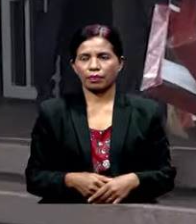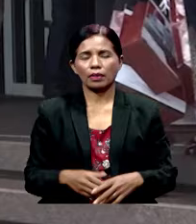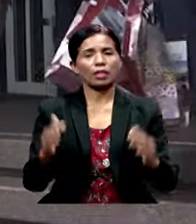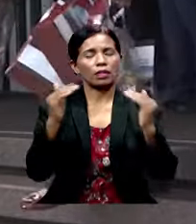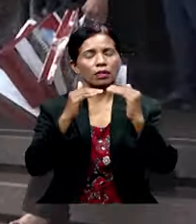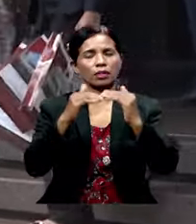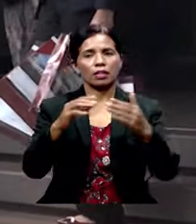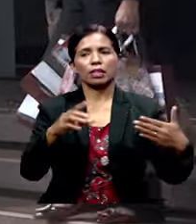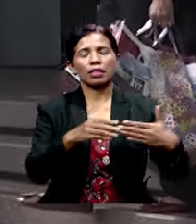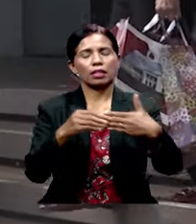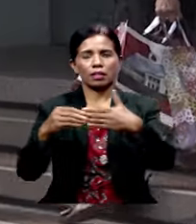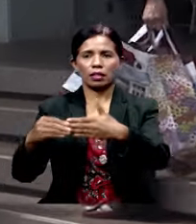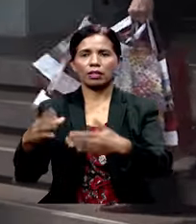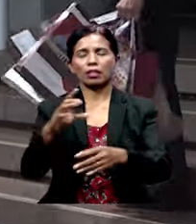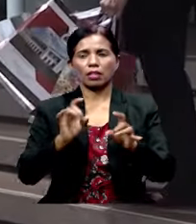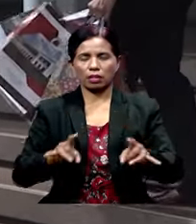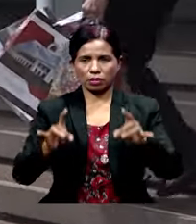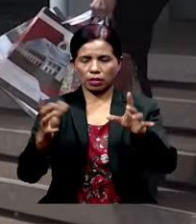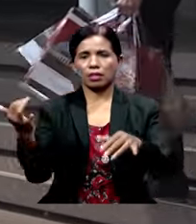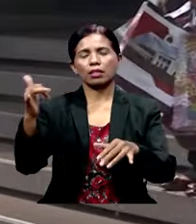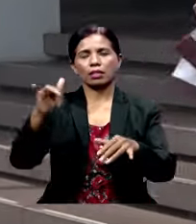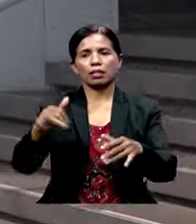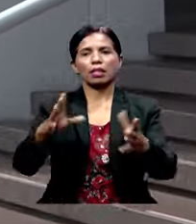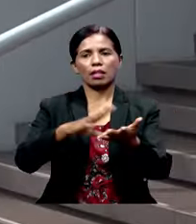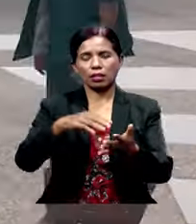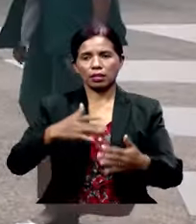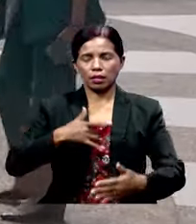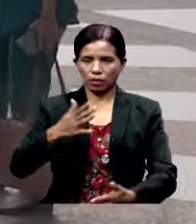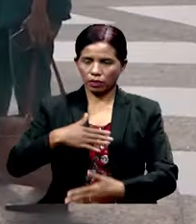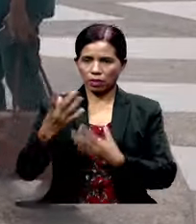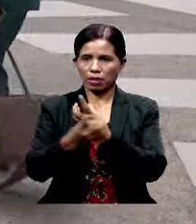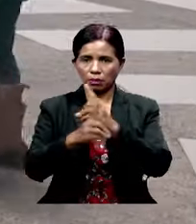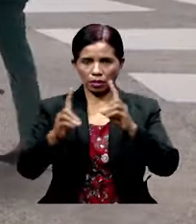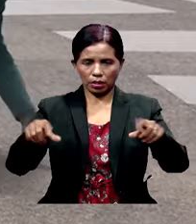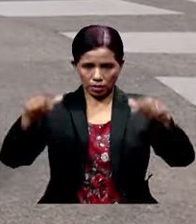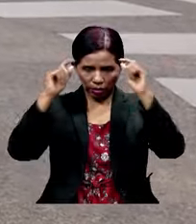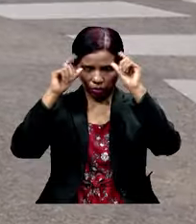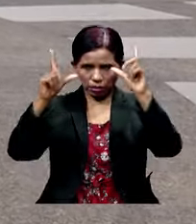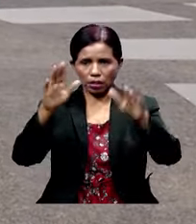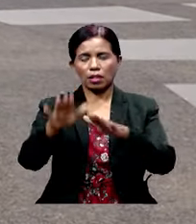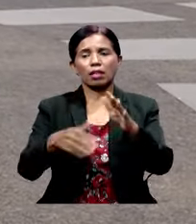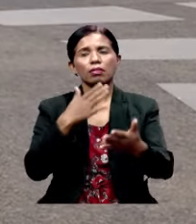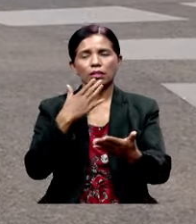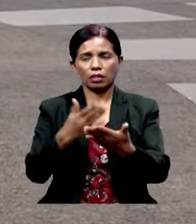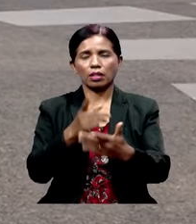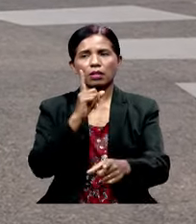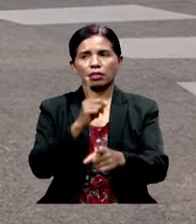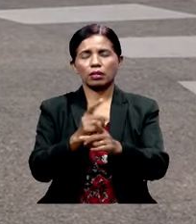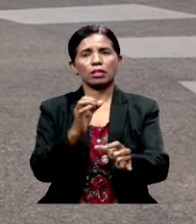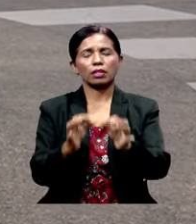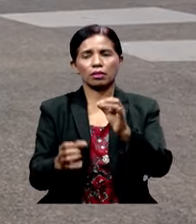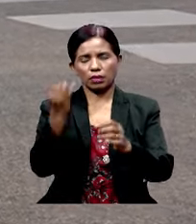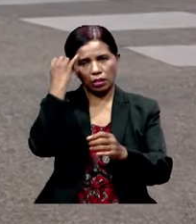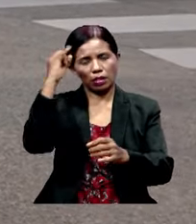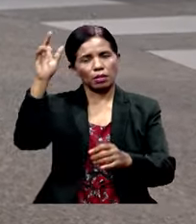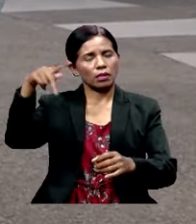sorumutune líder território do norte Australia siramos aprecia ho democracia e Timor-Leste nebe laudia teves tama mas que mosu ideia